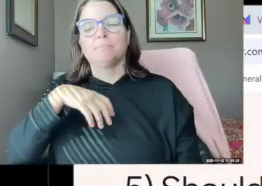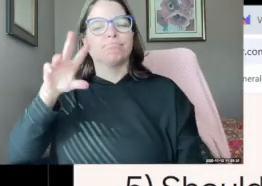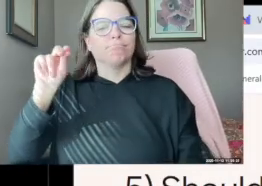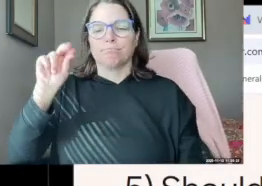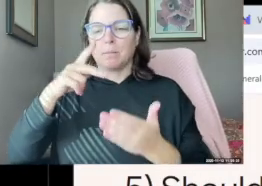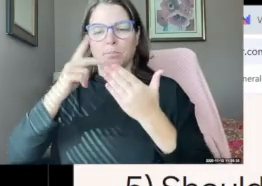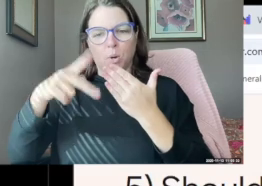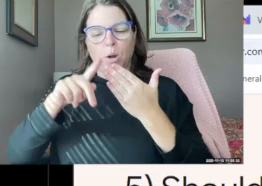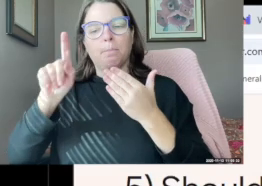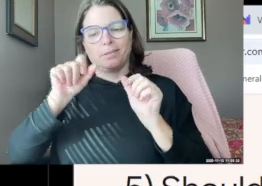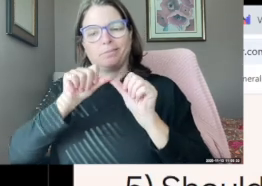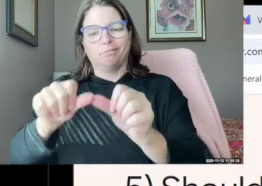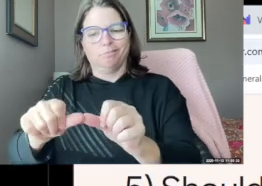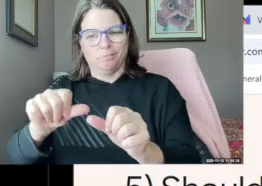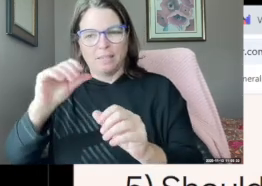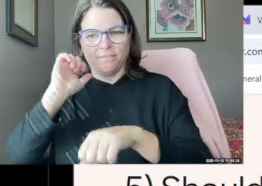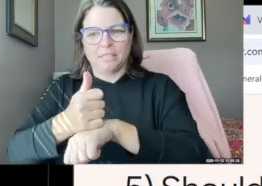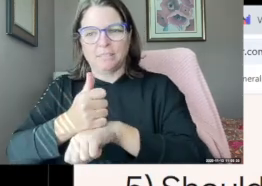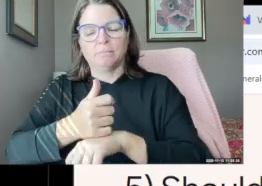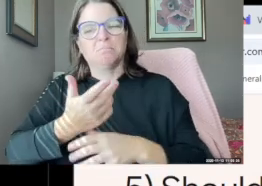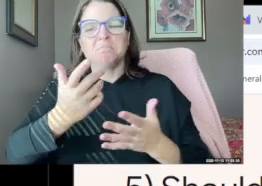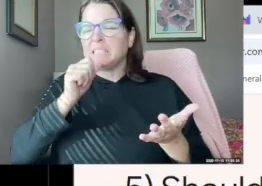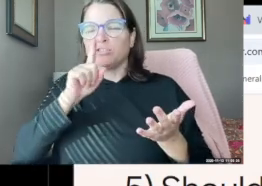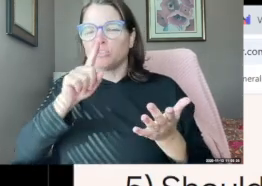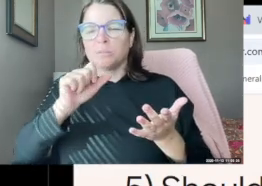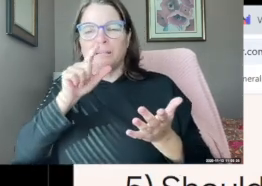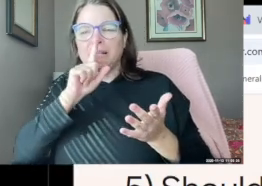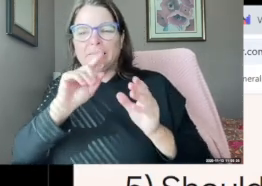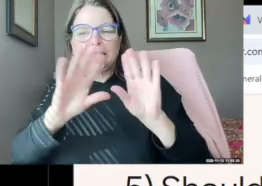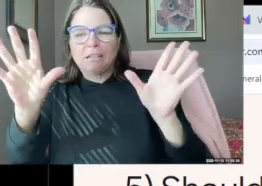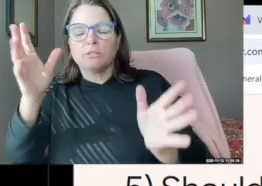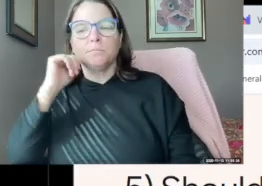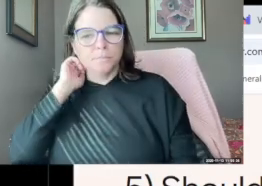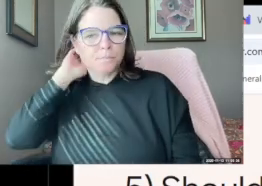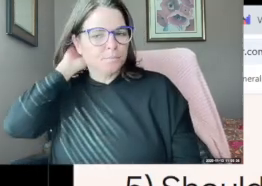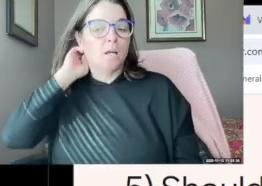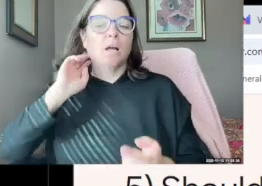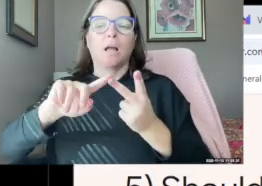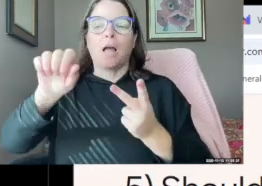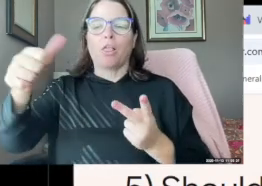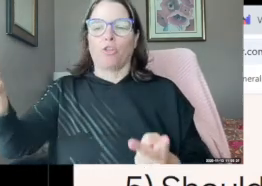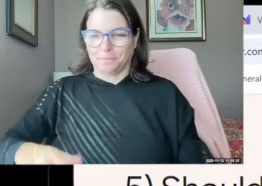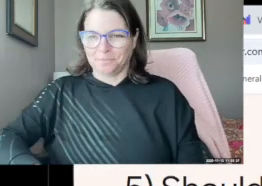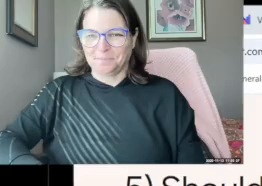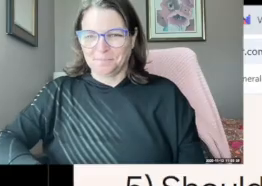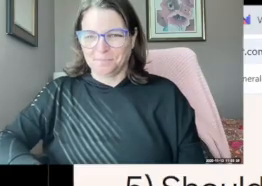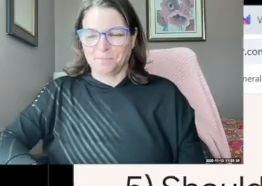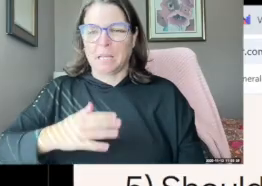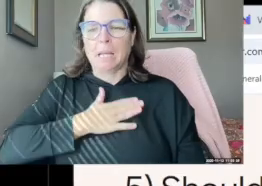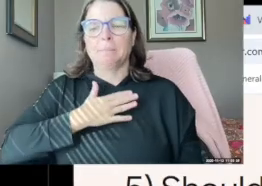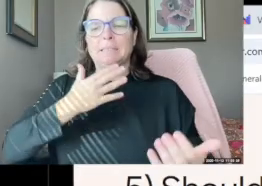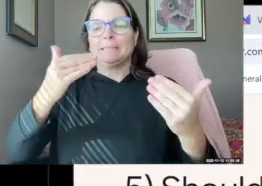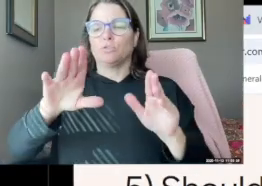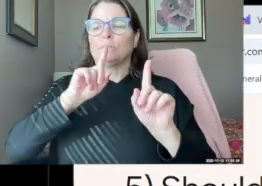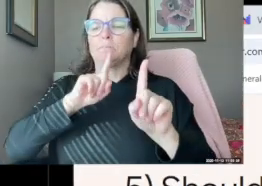program funds are not being spent. Yes, if there's minimal evidence of impact. No, program funds should remain